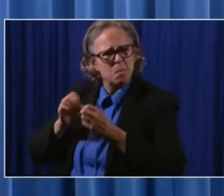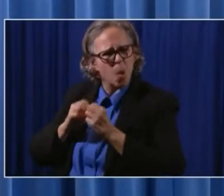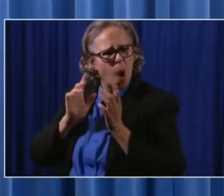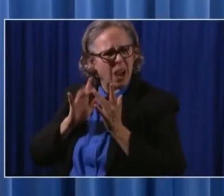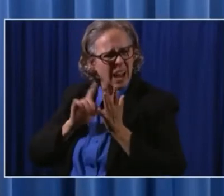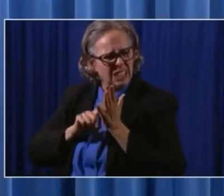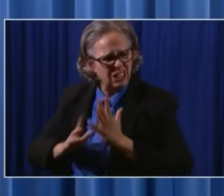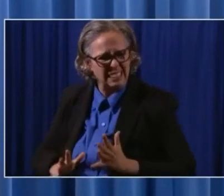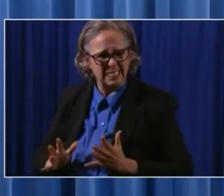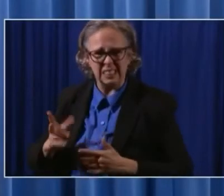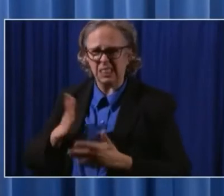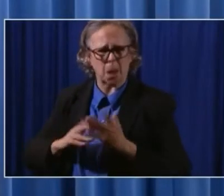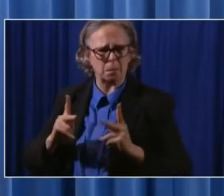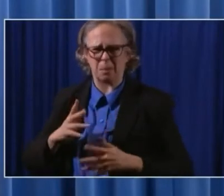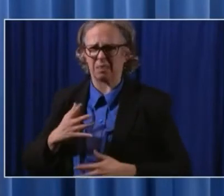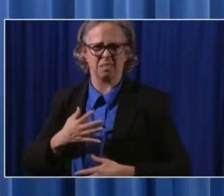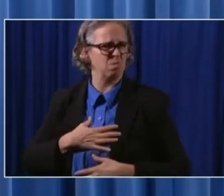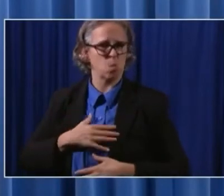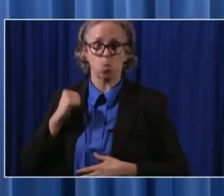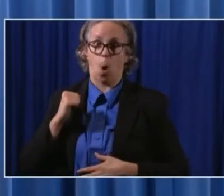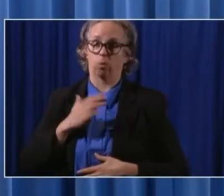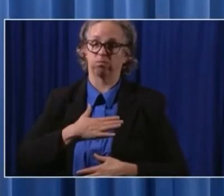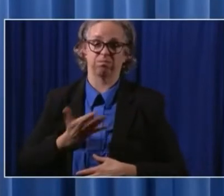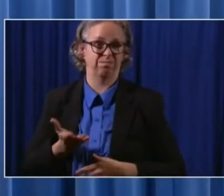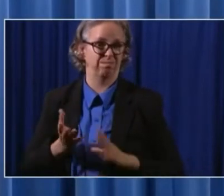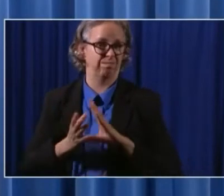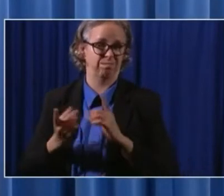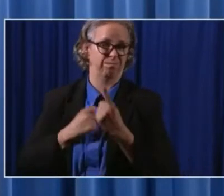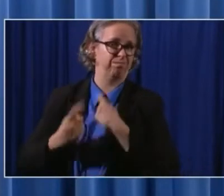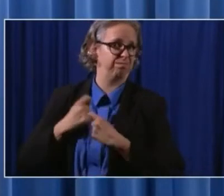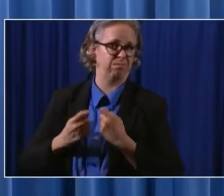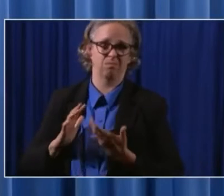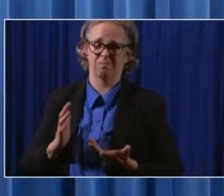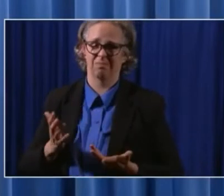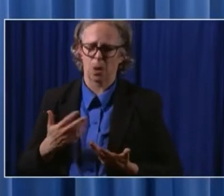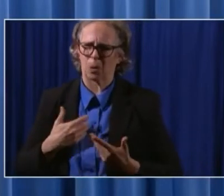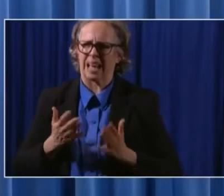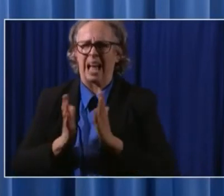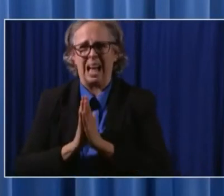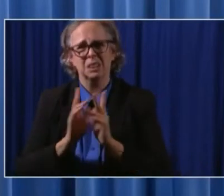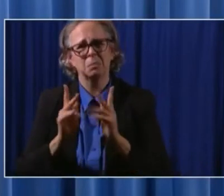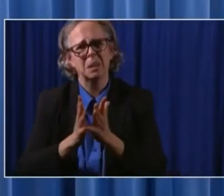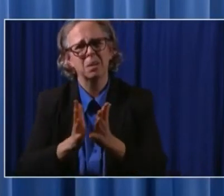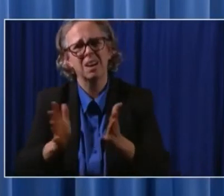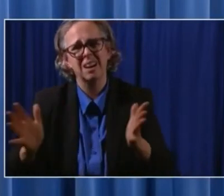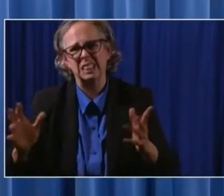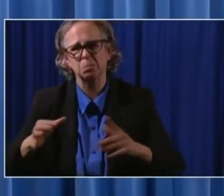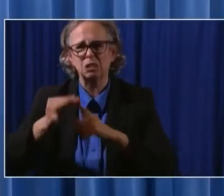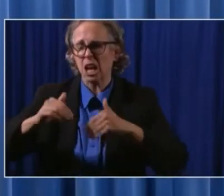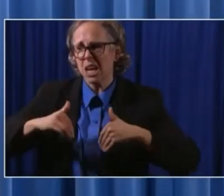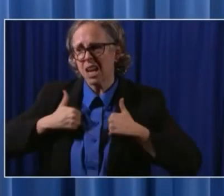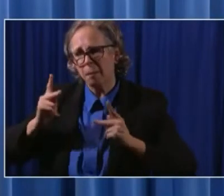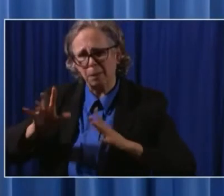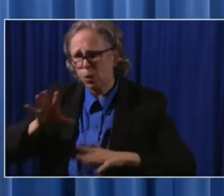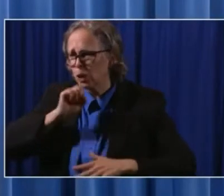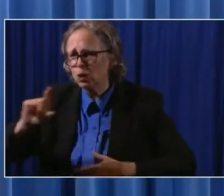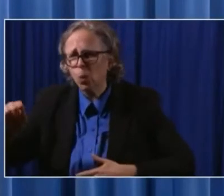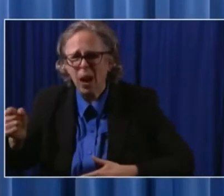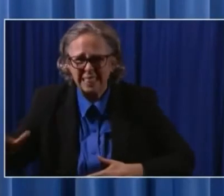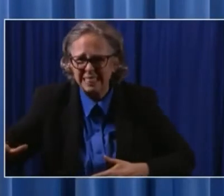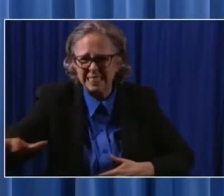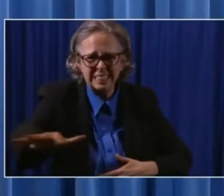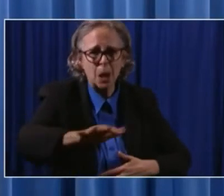them. And so I'm going to make a special appeal to those who are in their 20s to please be cooperative. When